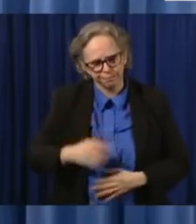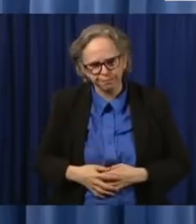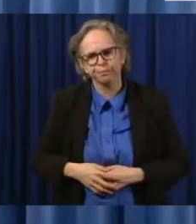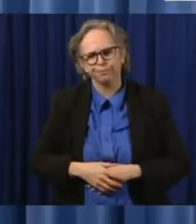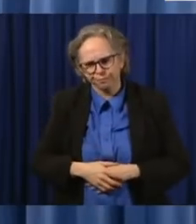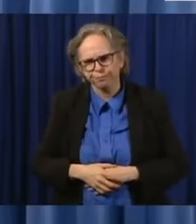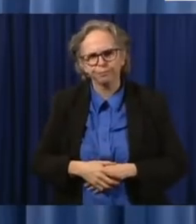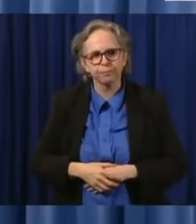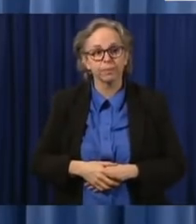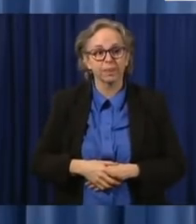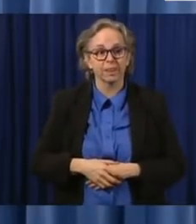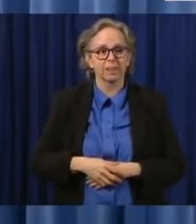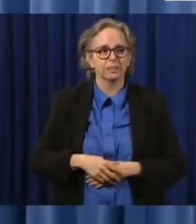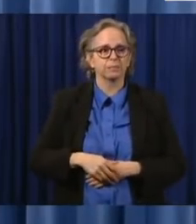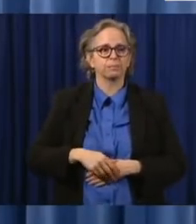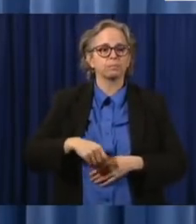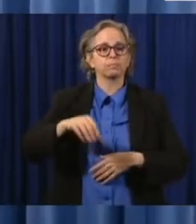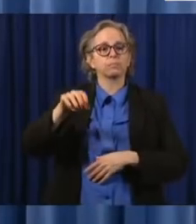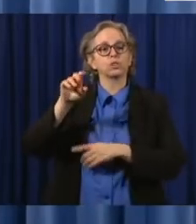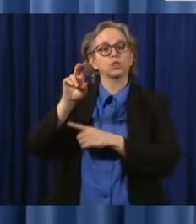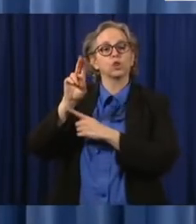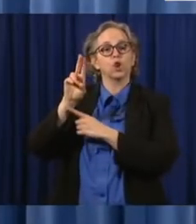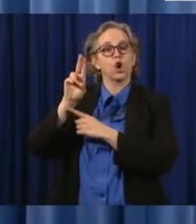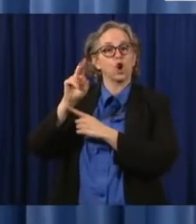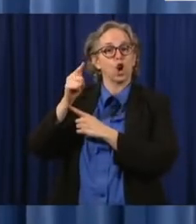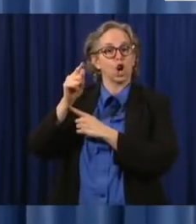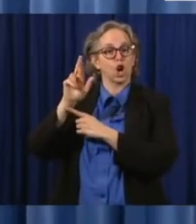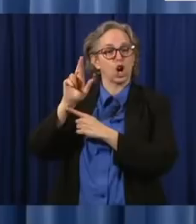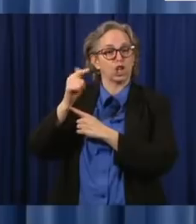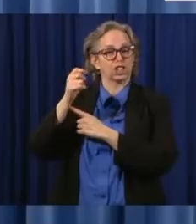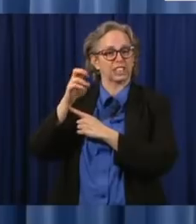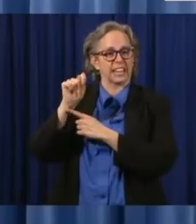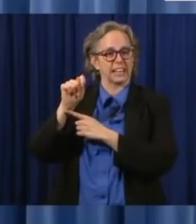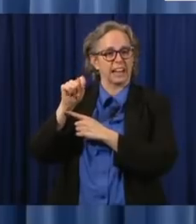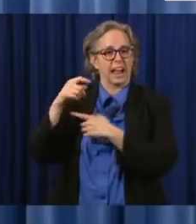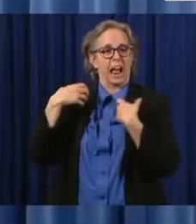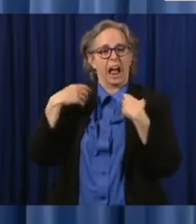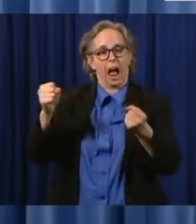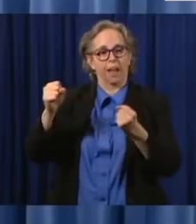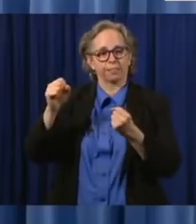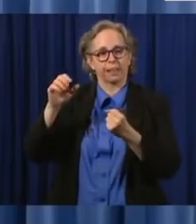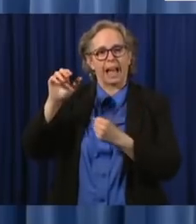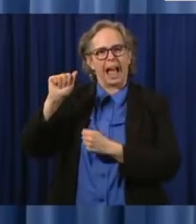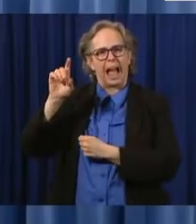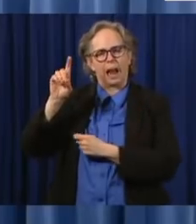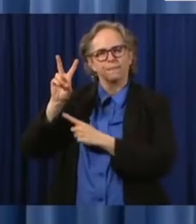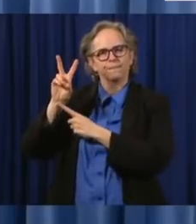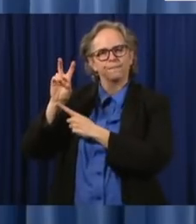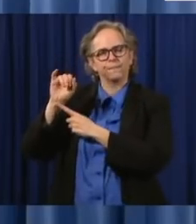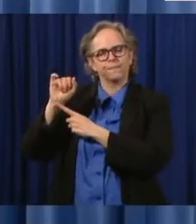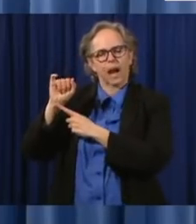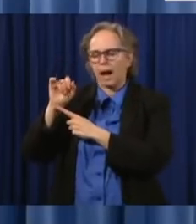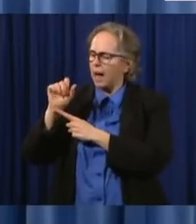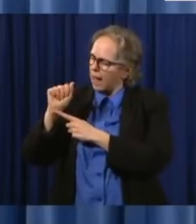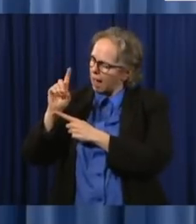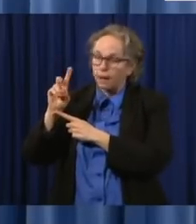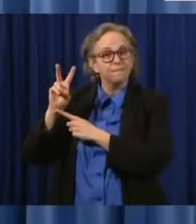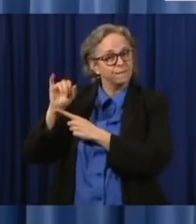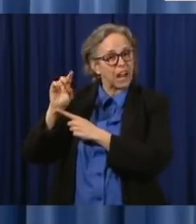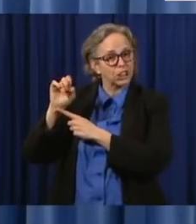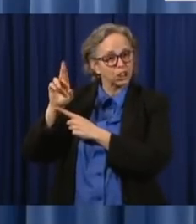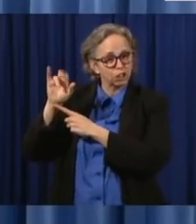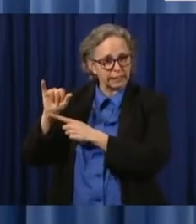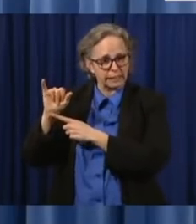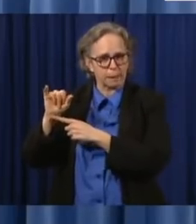urgent health advisory, Ohioans protecting Ohioans. Urgent health advisory,